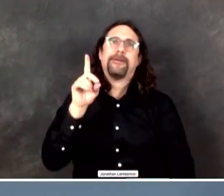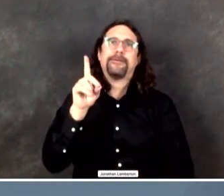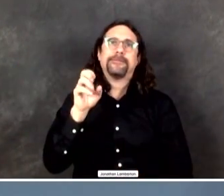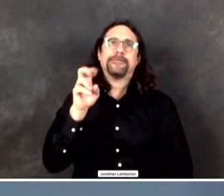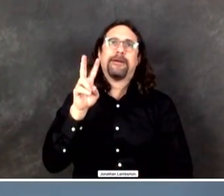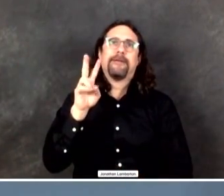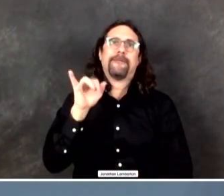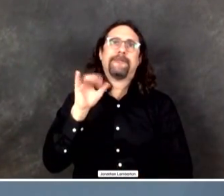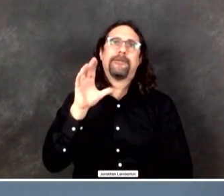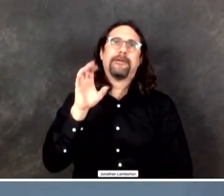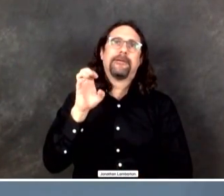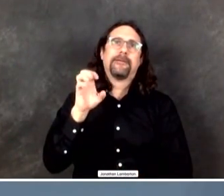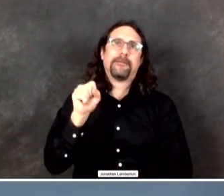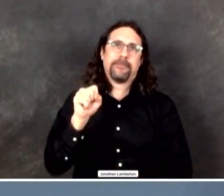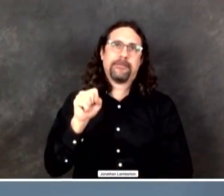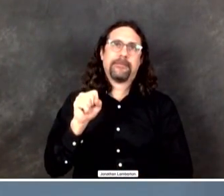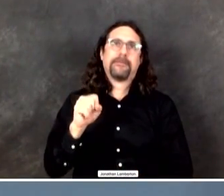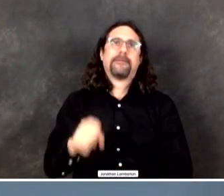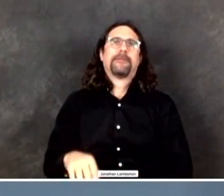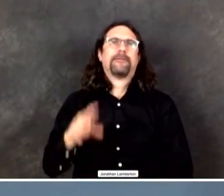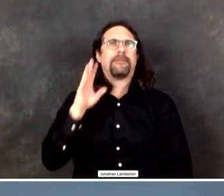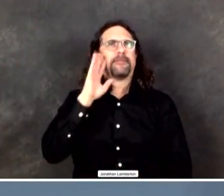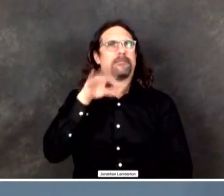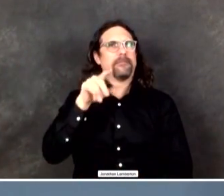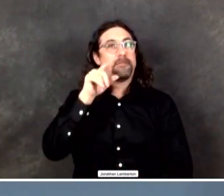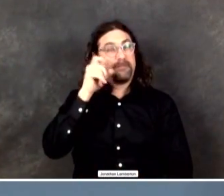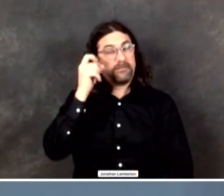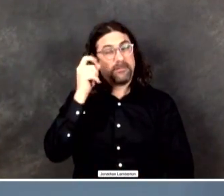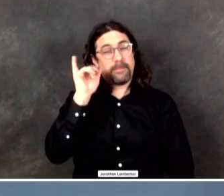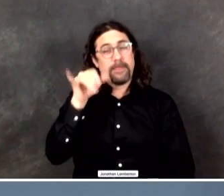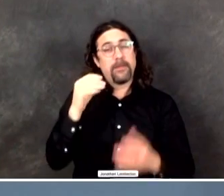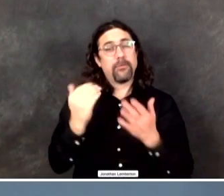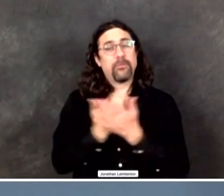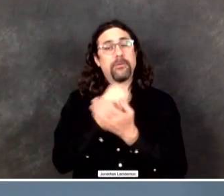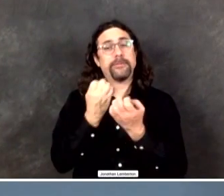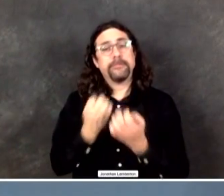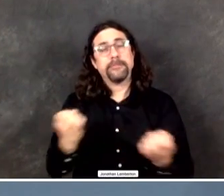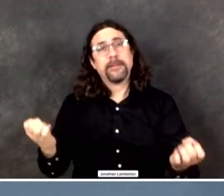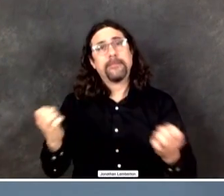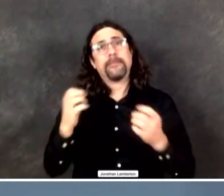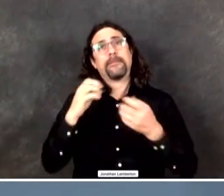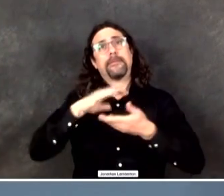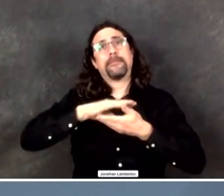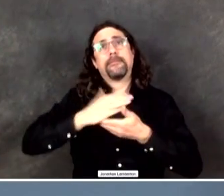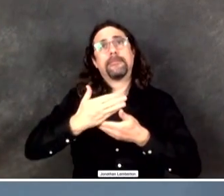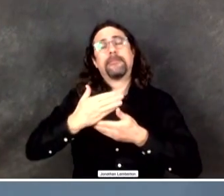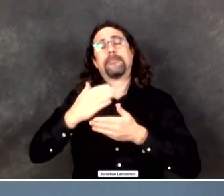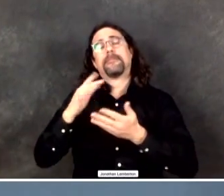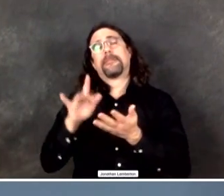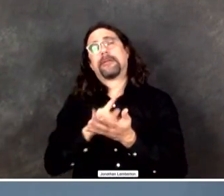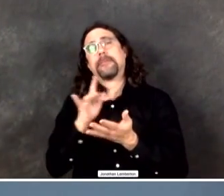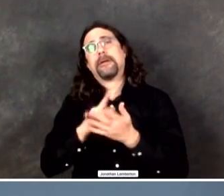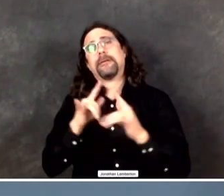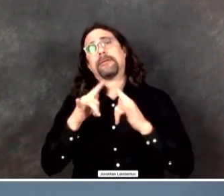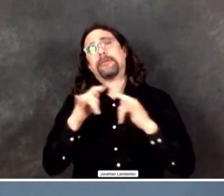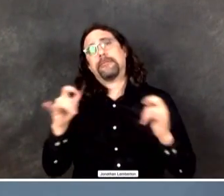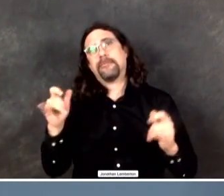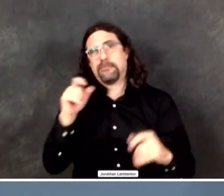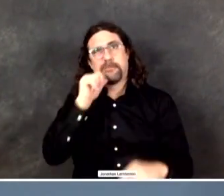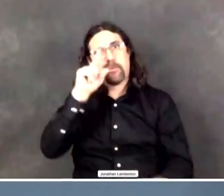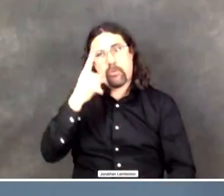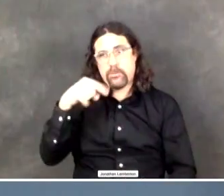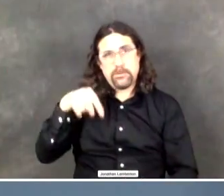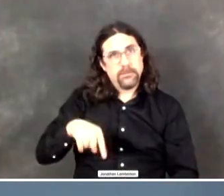intercession, Mr. Mayor. So thank you. We're staffing up, and we're going to be there every step to support you as we finish this school year in remote learning